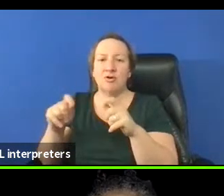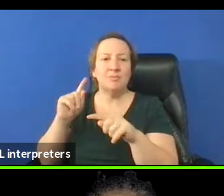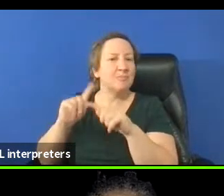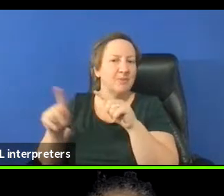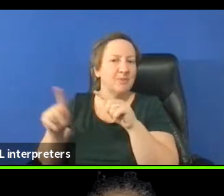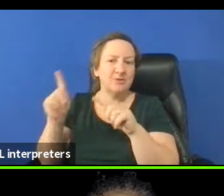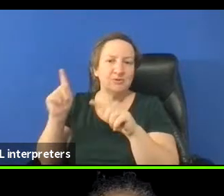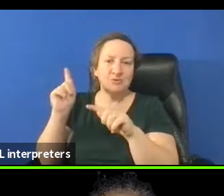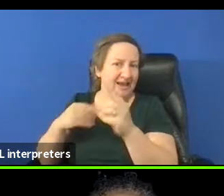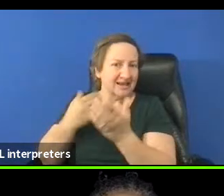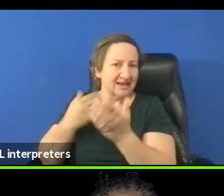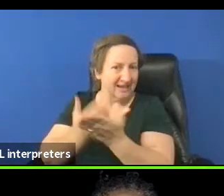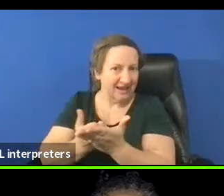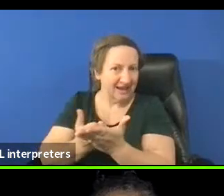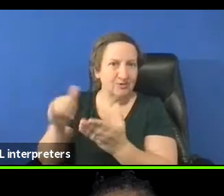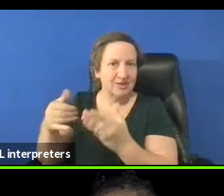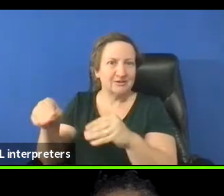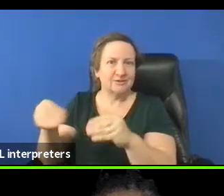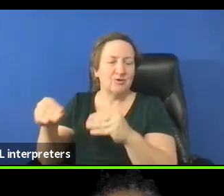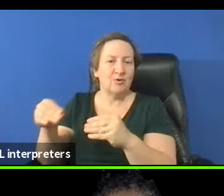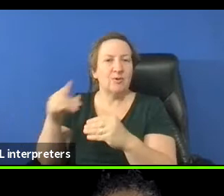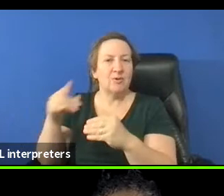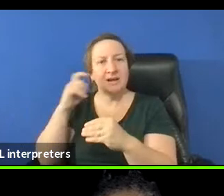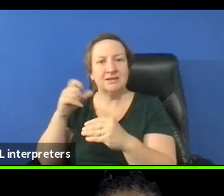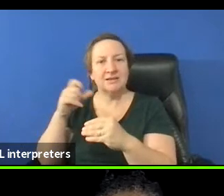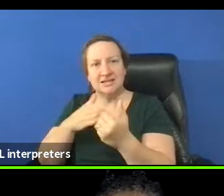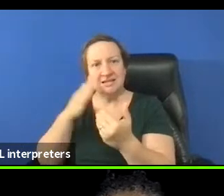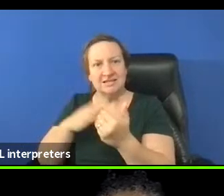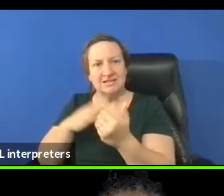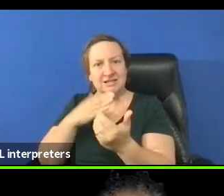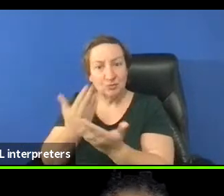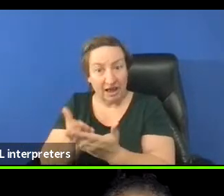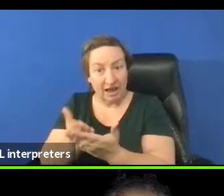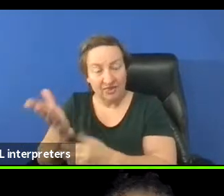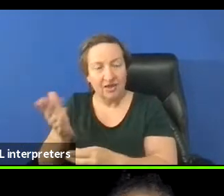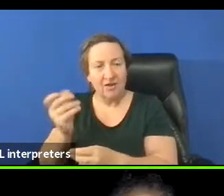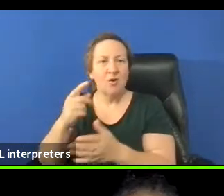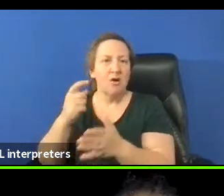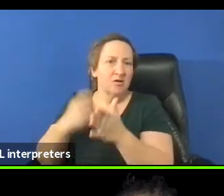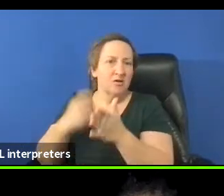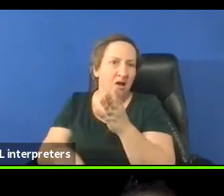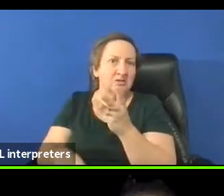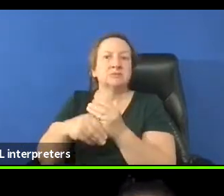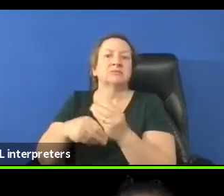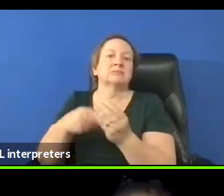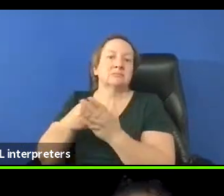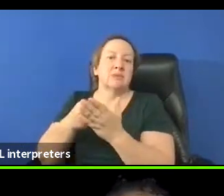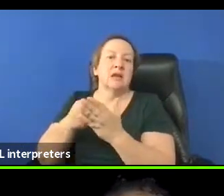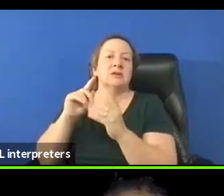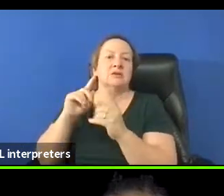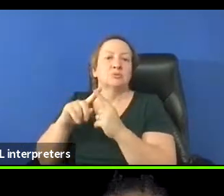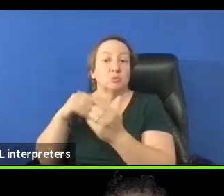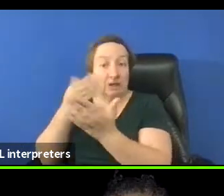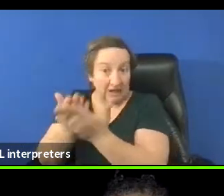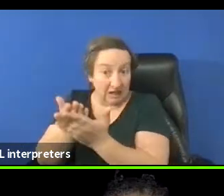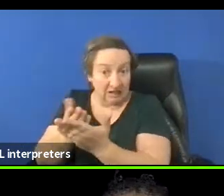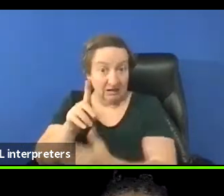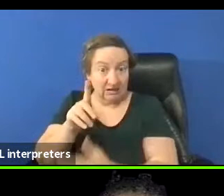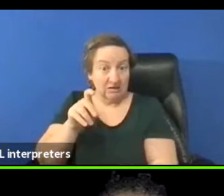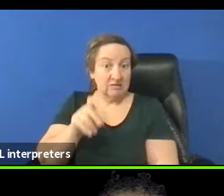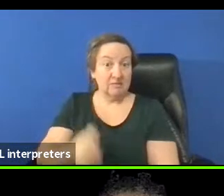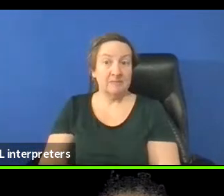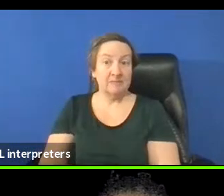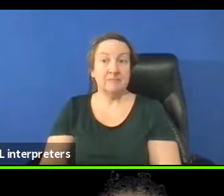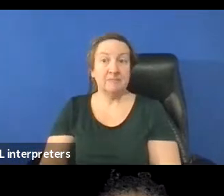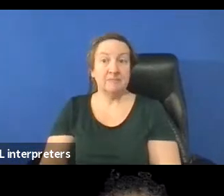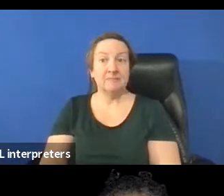store because it's not that easy to get to, or it costs additional funds to be able to get there.